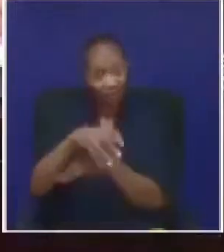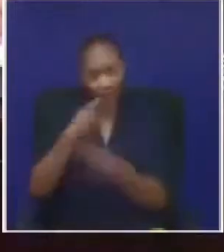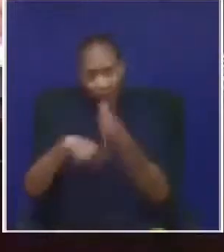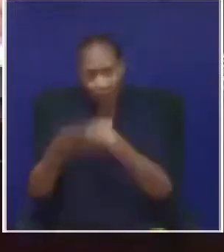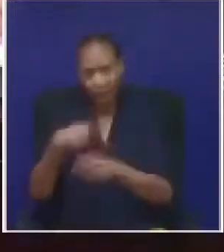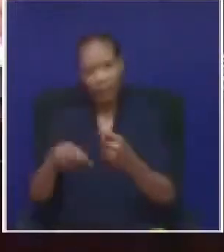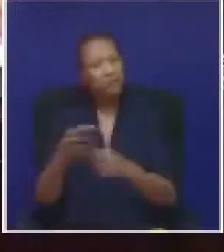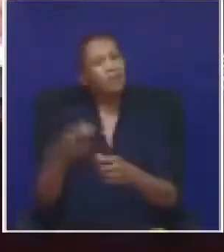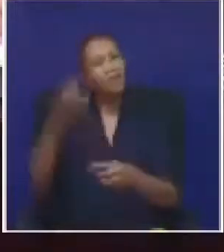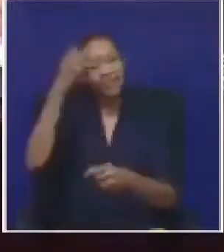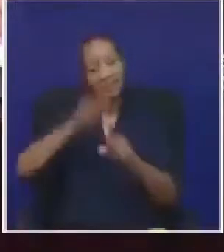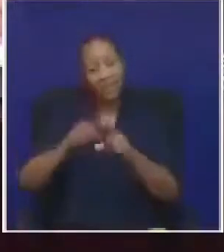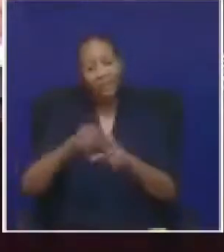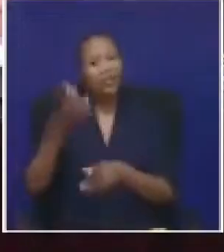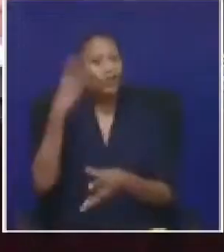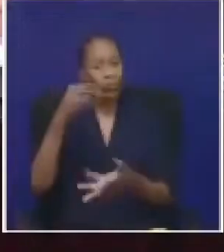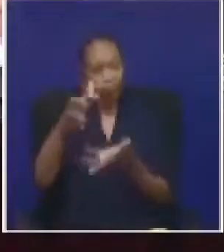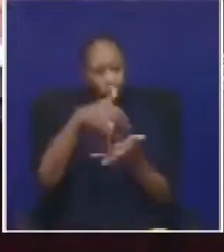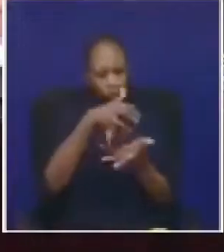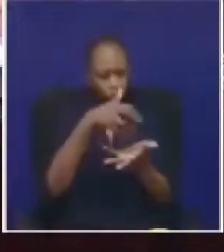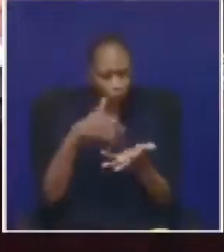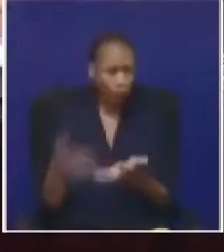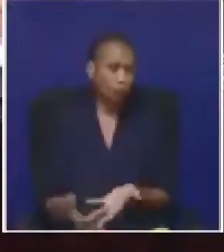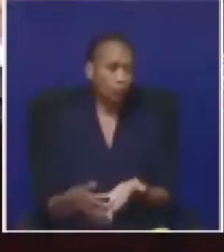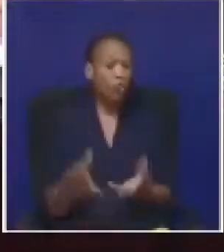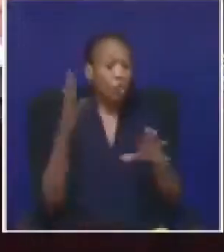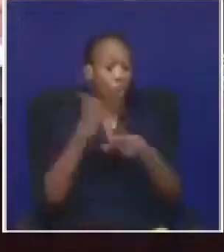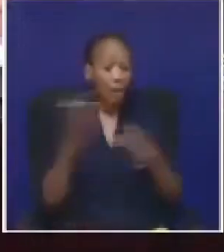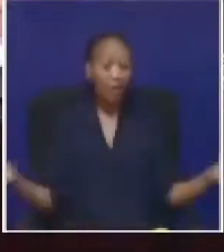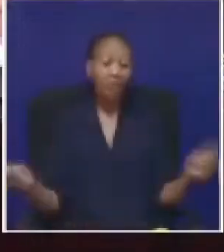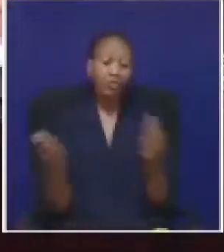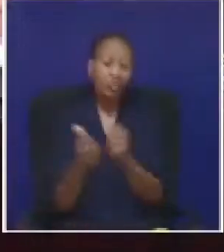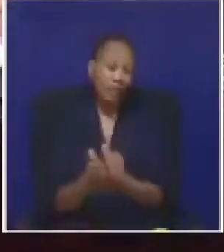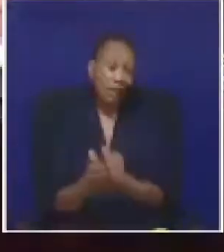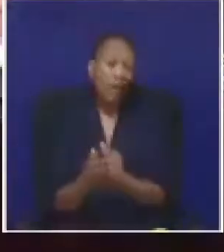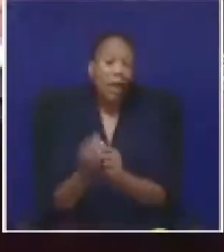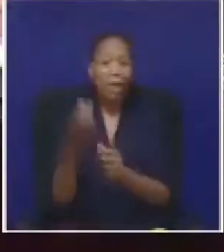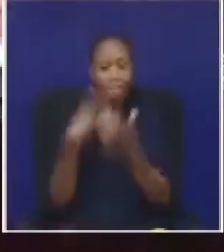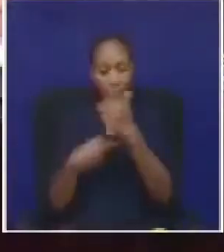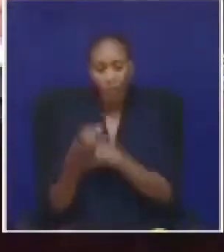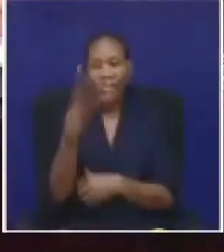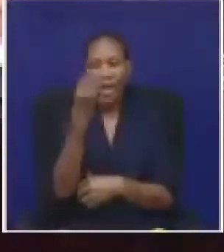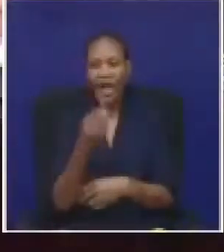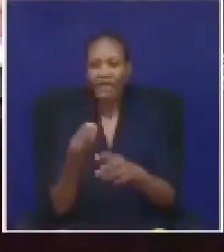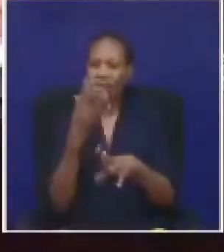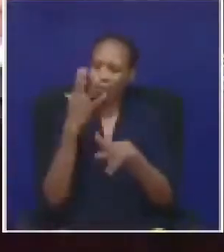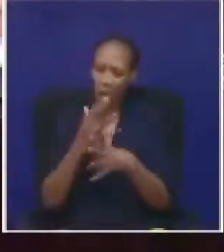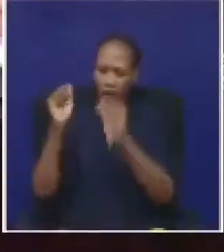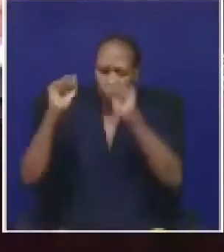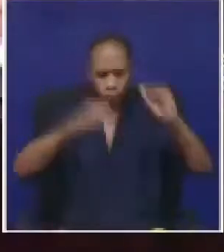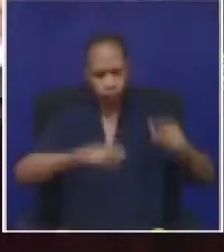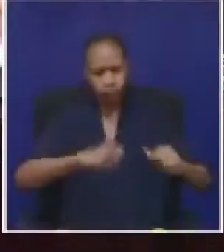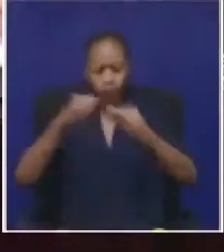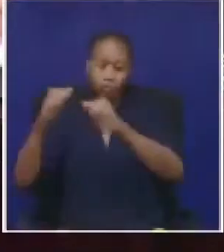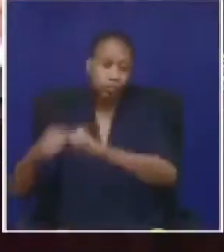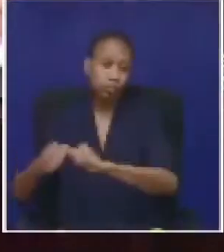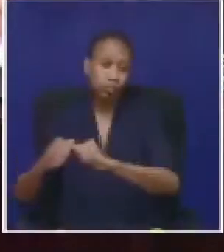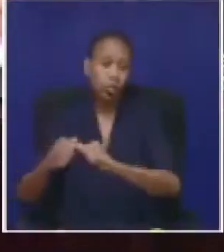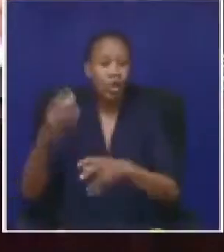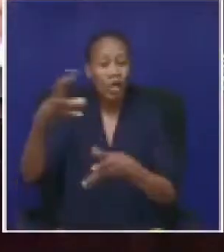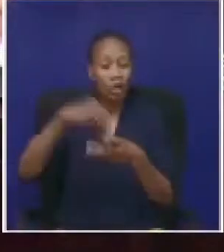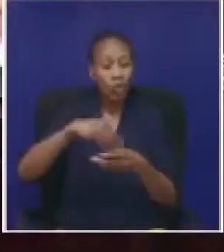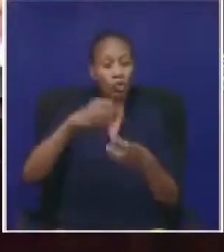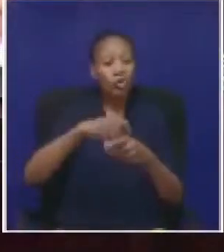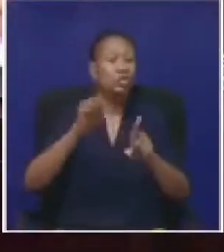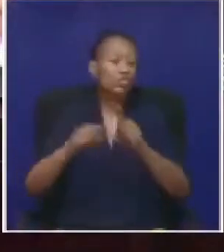exchange. This collaboration is underpinned by mutual legal assistance agreements with various